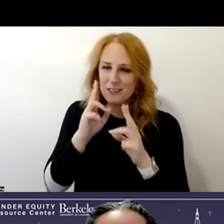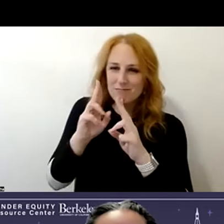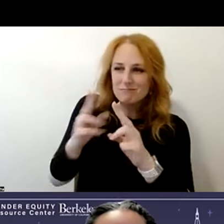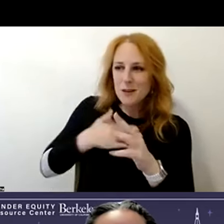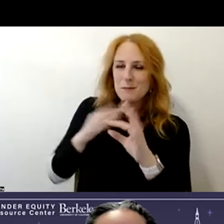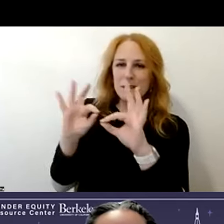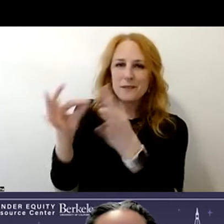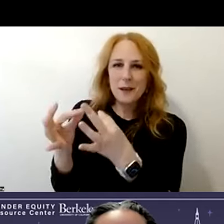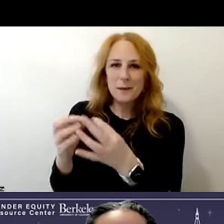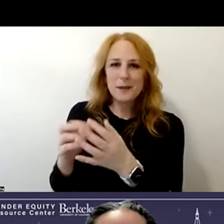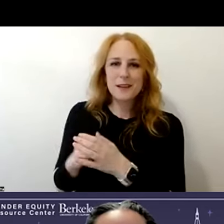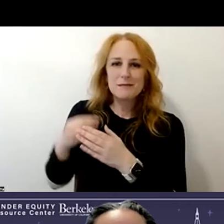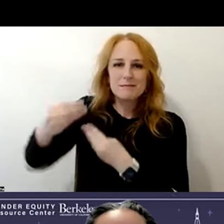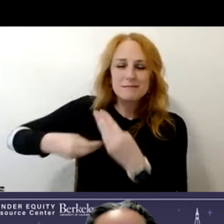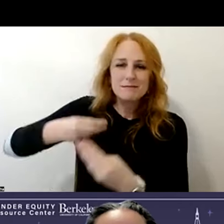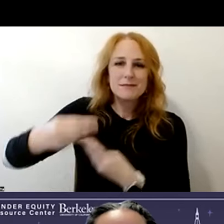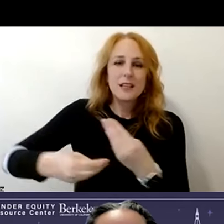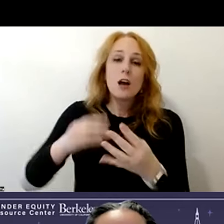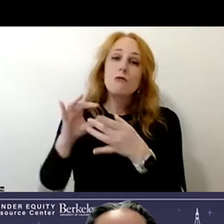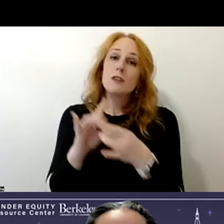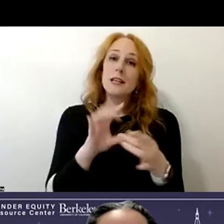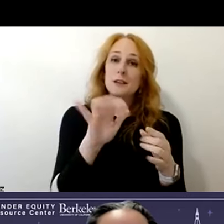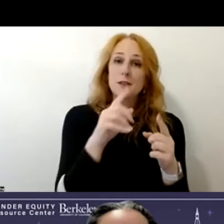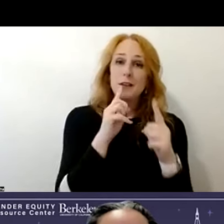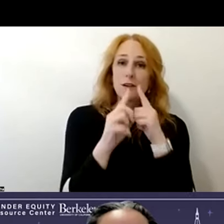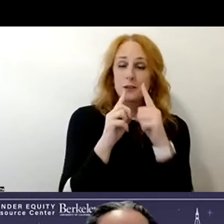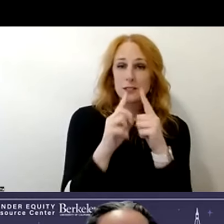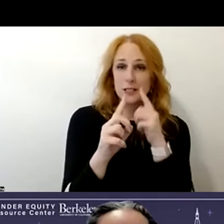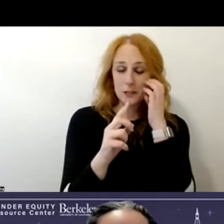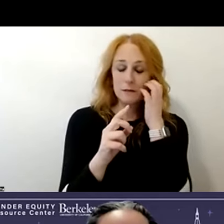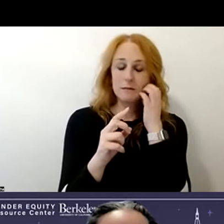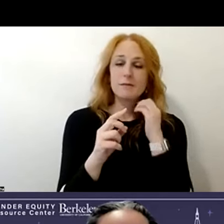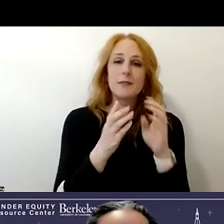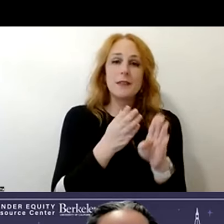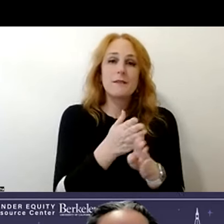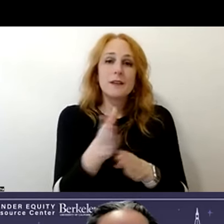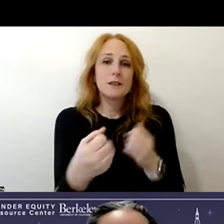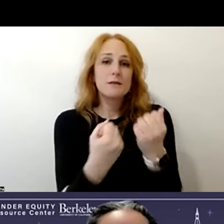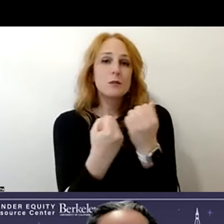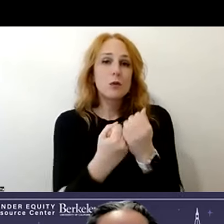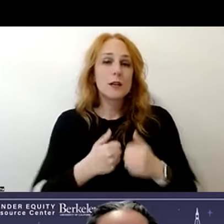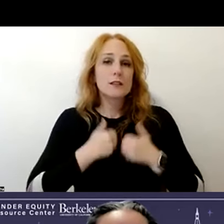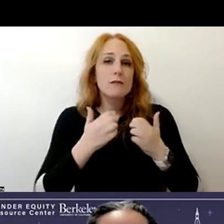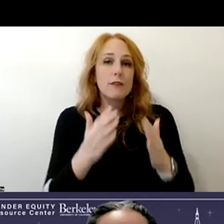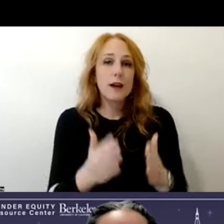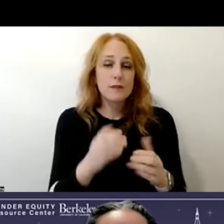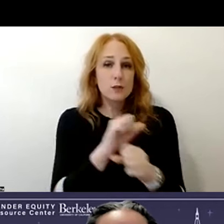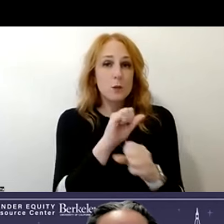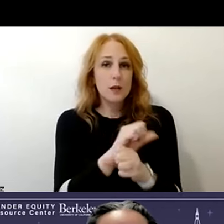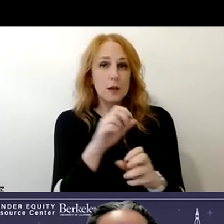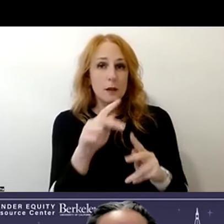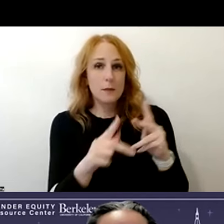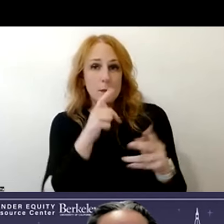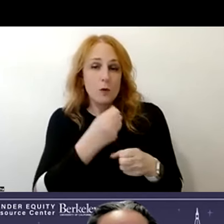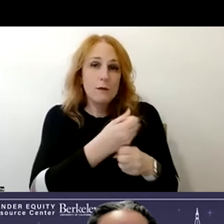Related to this conversation particularly, I've been in the field of supporting survivors, and particularly working with folks who have caused harm for